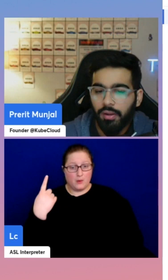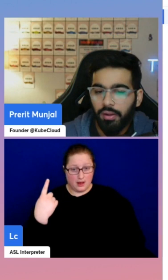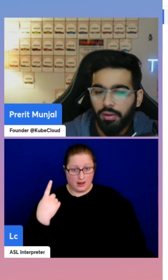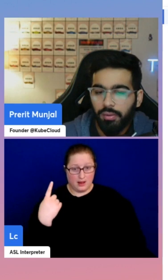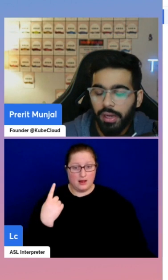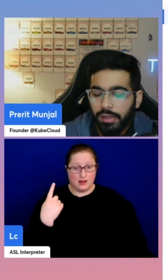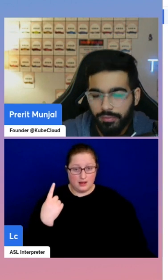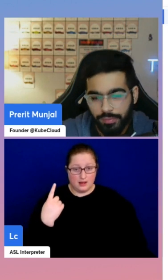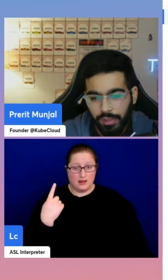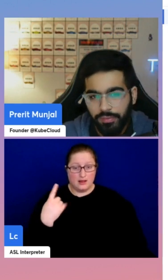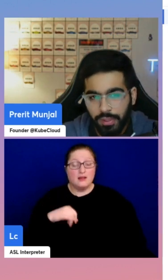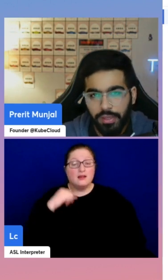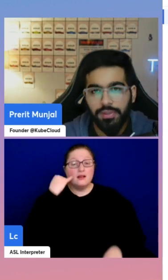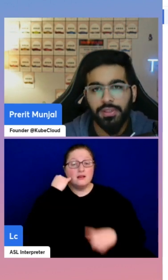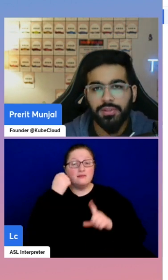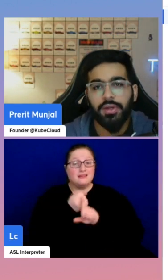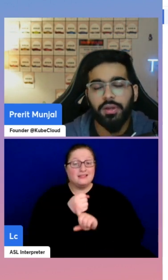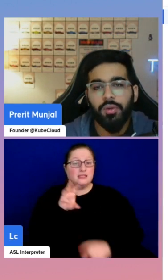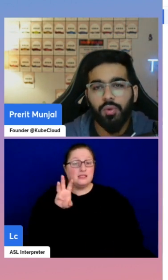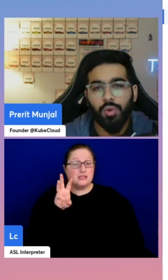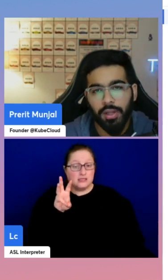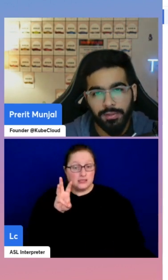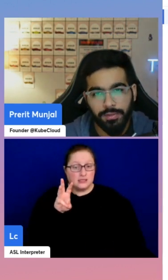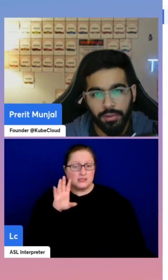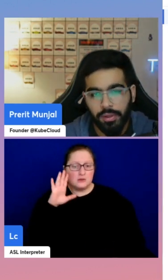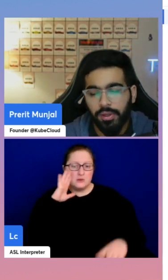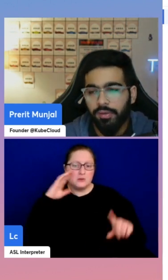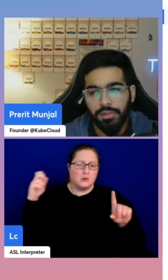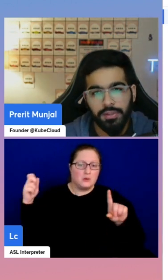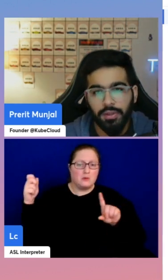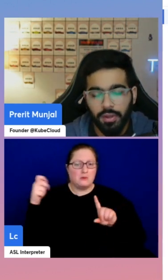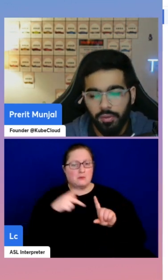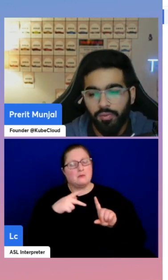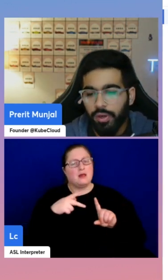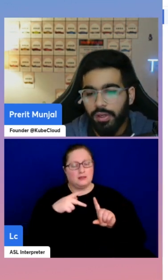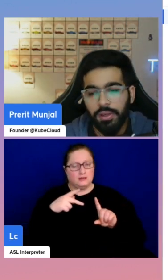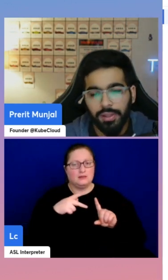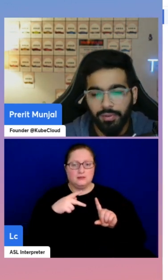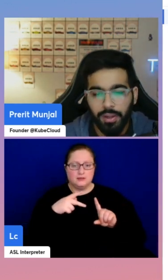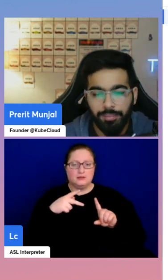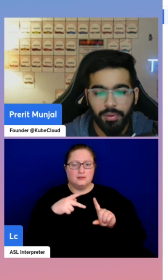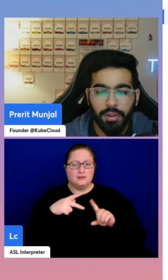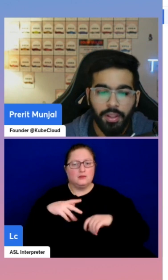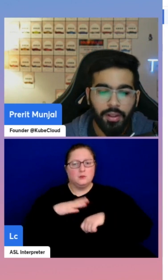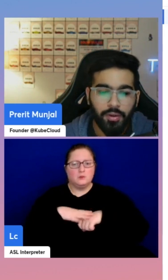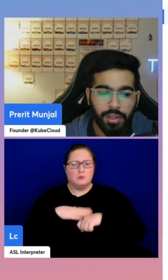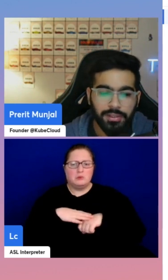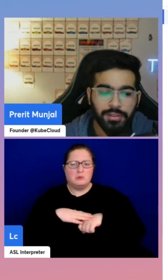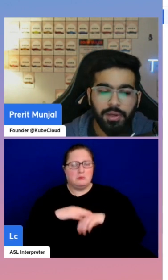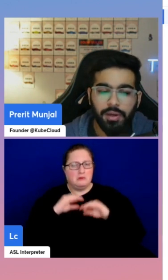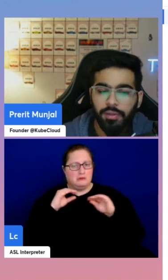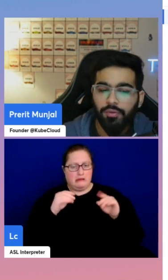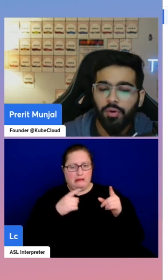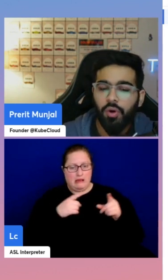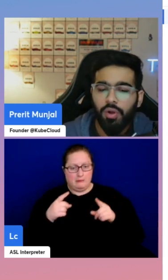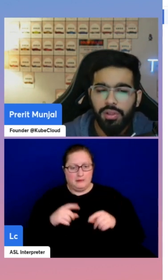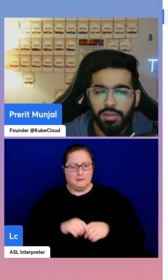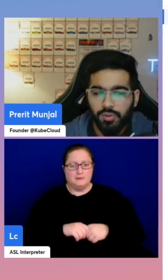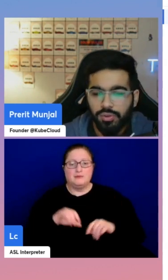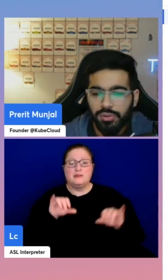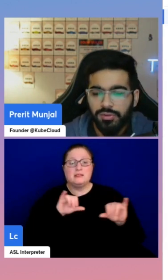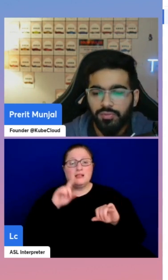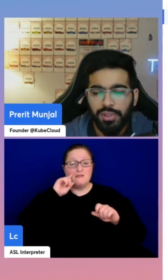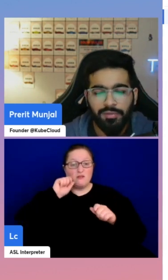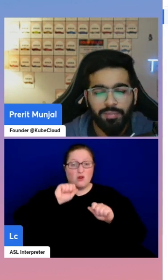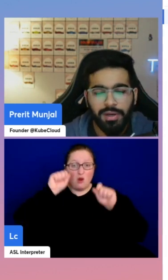you hit 6, it will just return you quota exceeded. It will just return you a warning, nothing will happen. Okay, and similarly for all